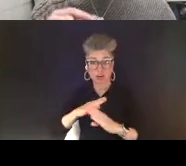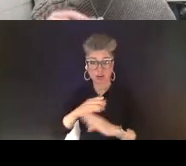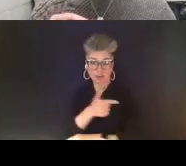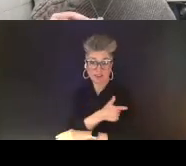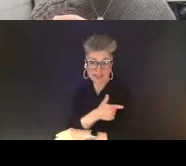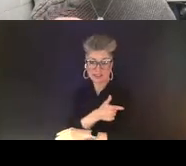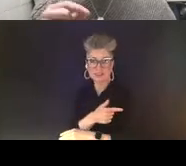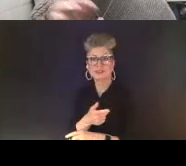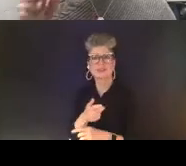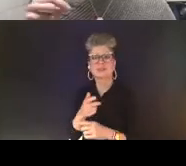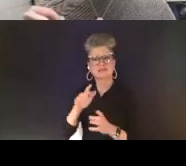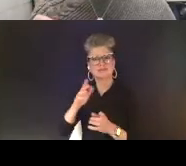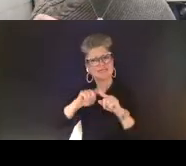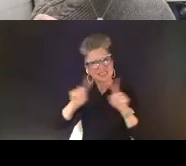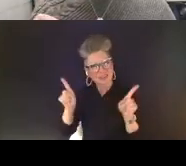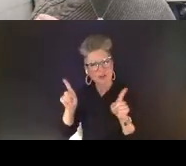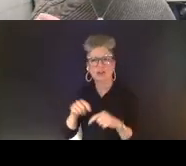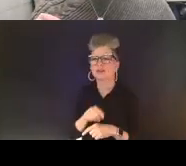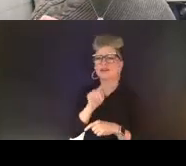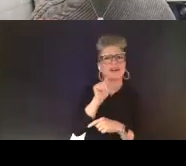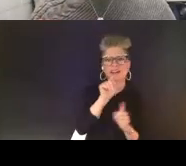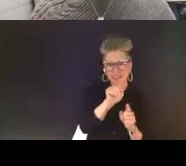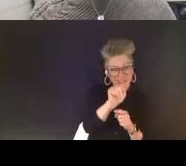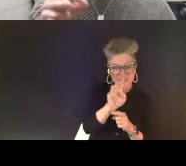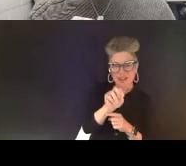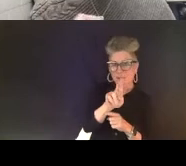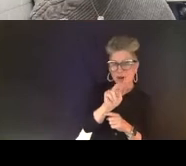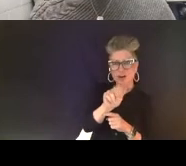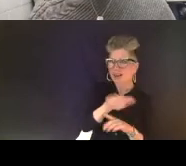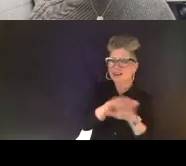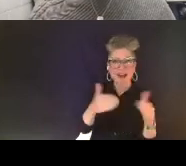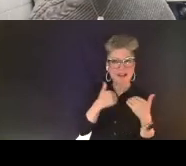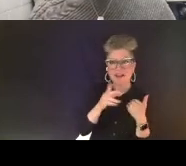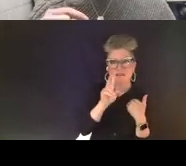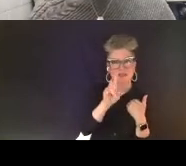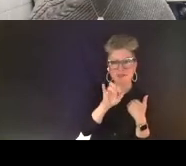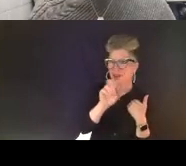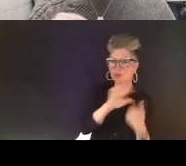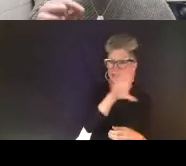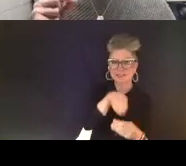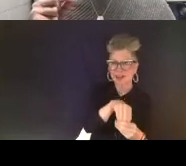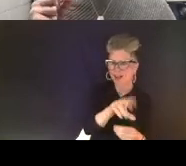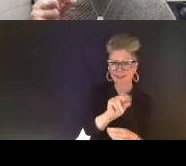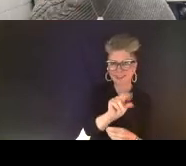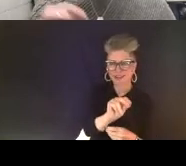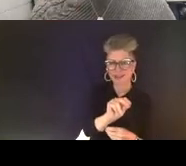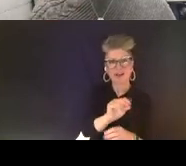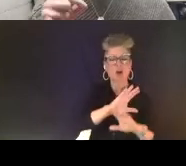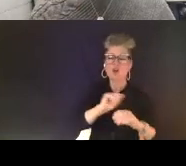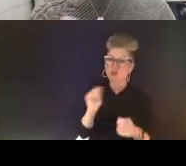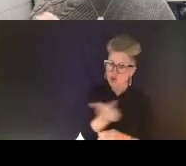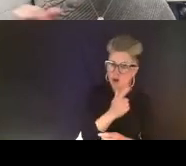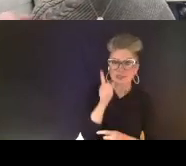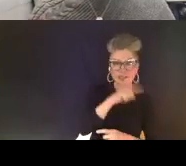part of the actual virus and put it into the production line. This is all synthetic. So there's no